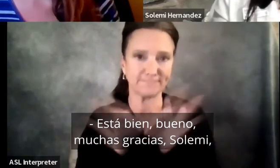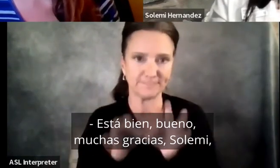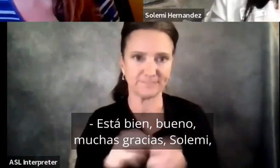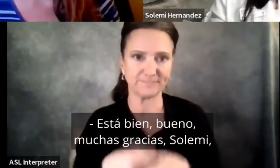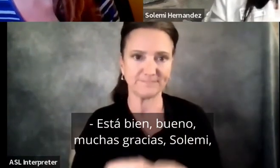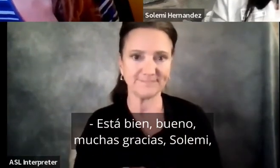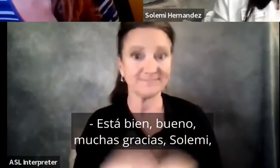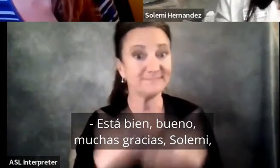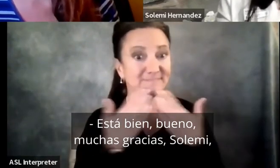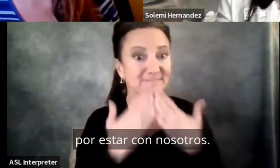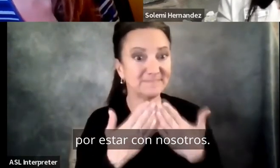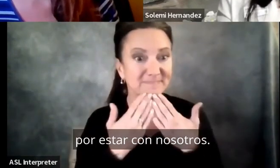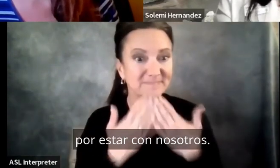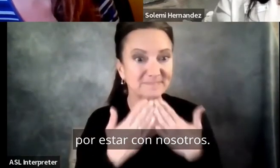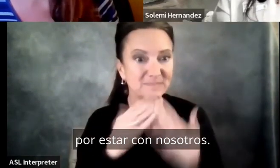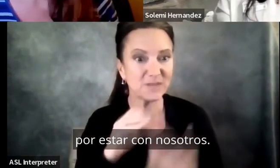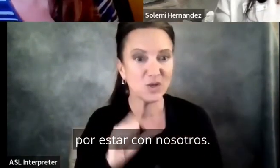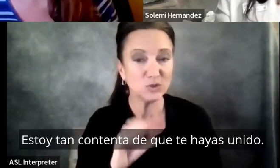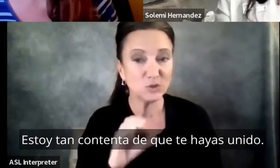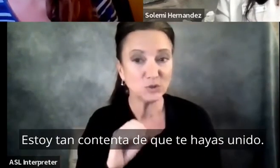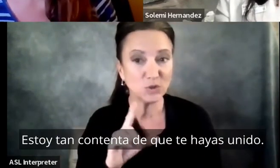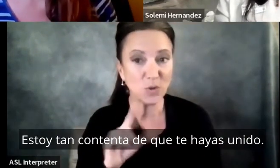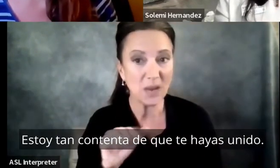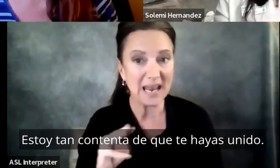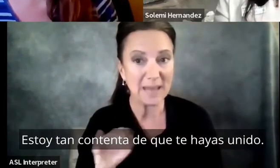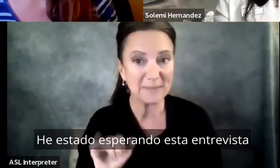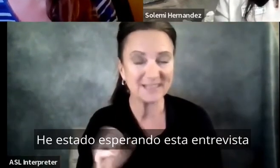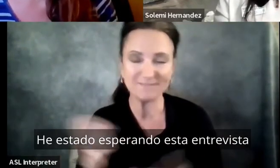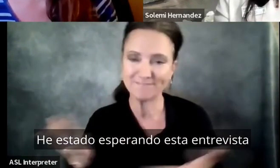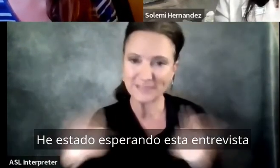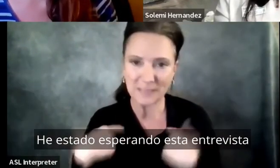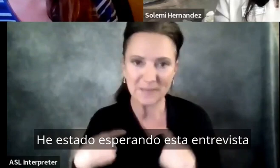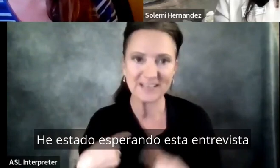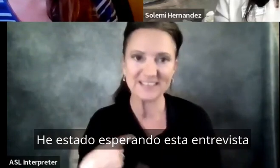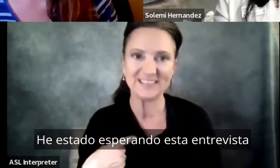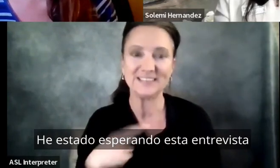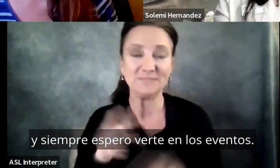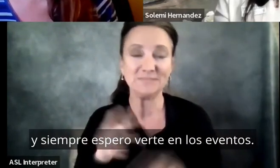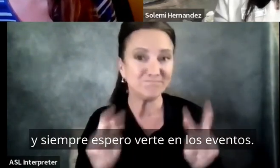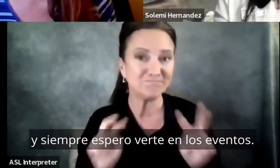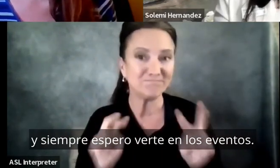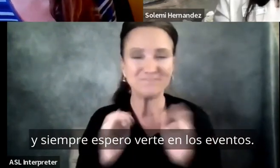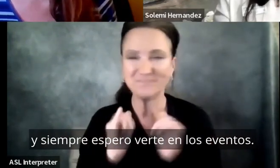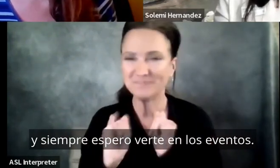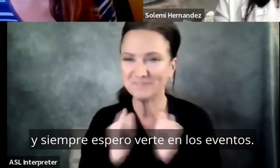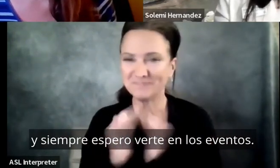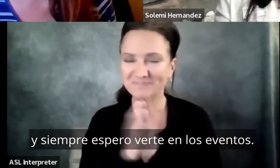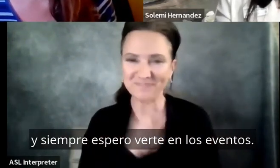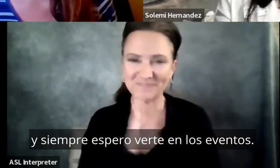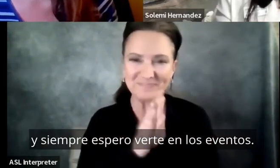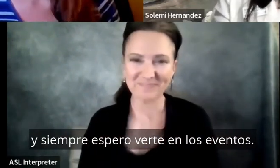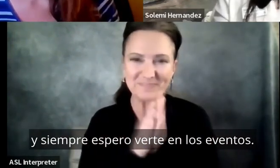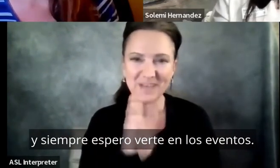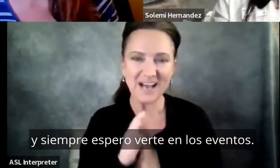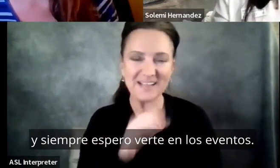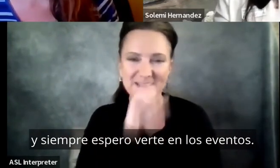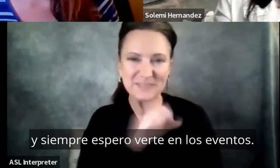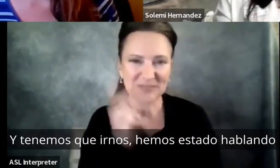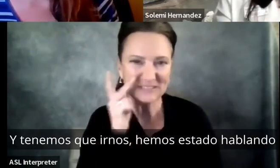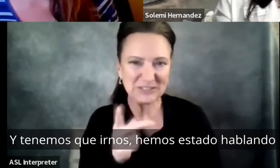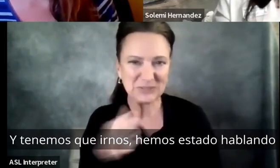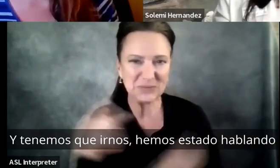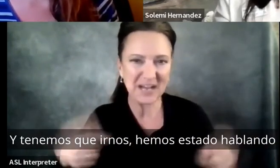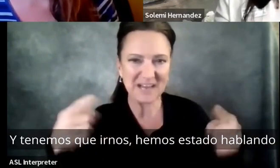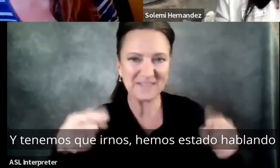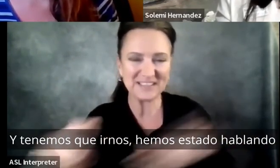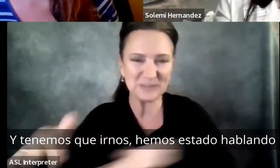Well, thank you so much, Solemi, for being with us. I'm so glad that you joined. I've been looking forward to this interview, and I always look forward to seeing you at events. And